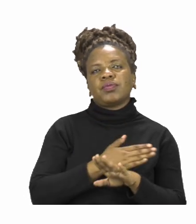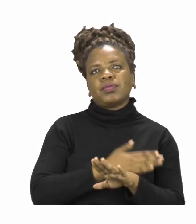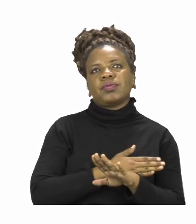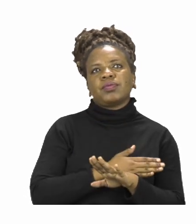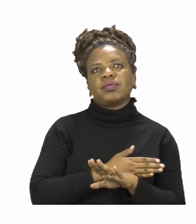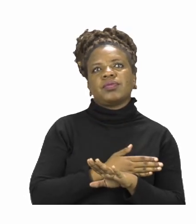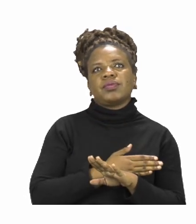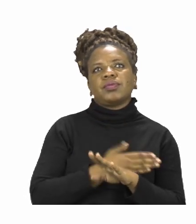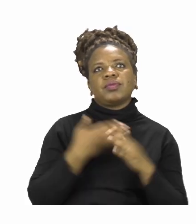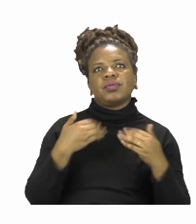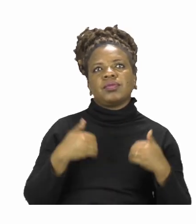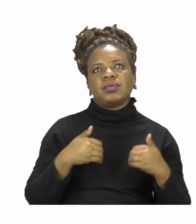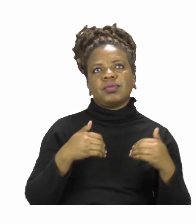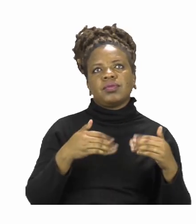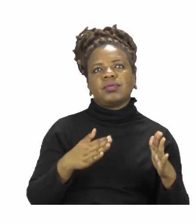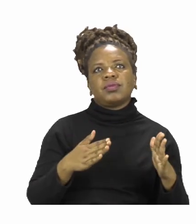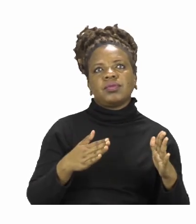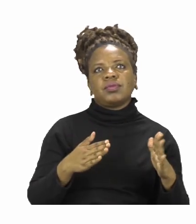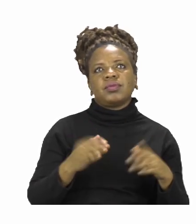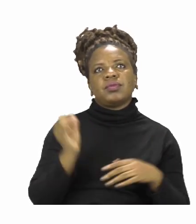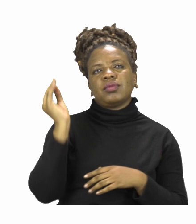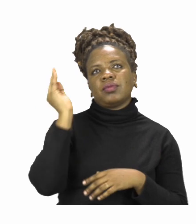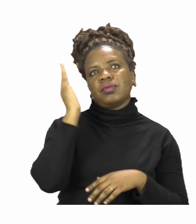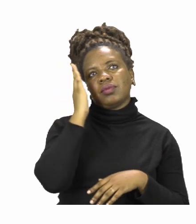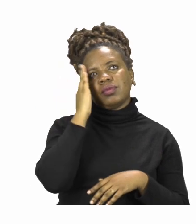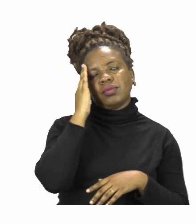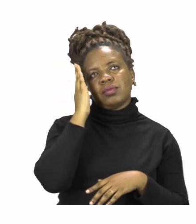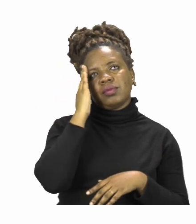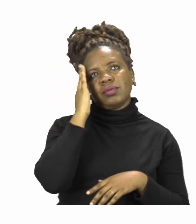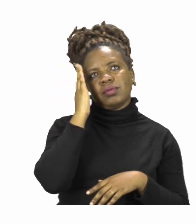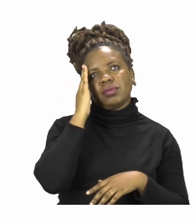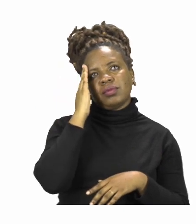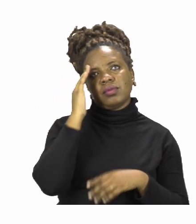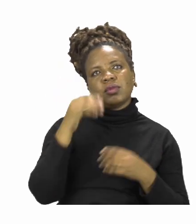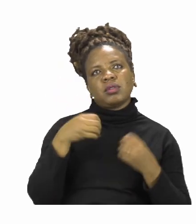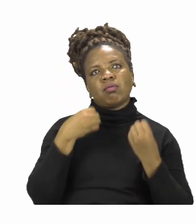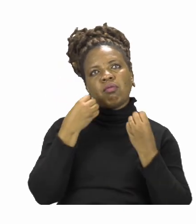before, start, know,